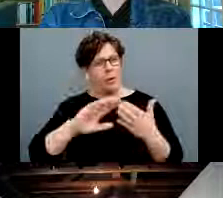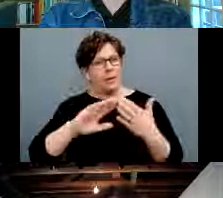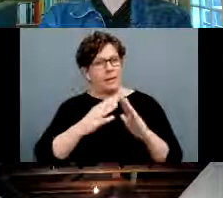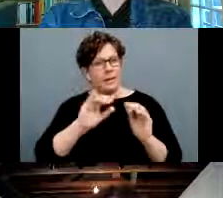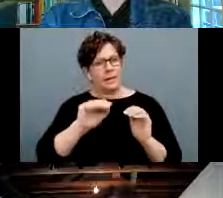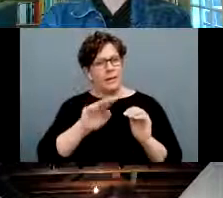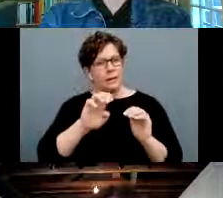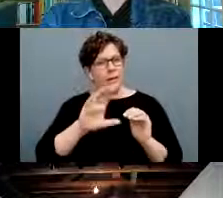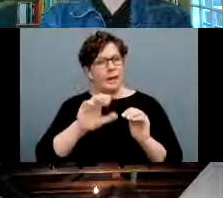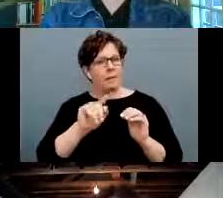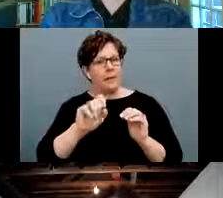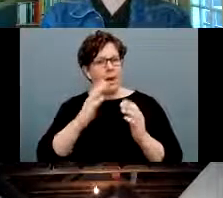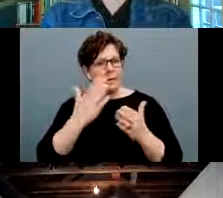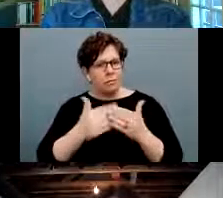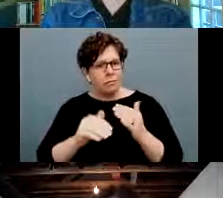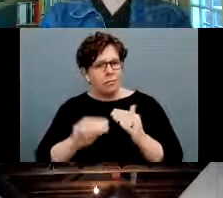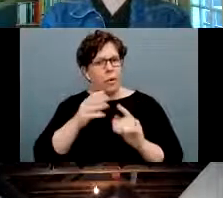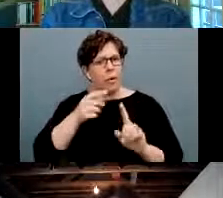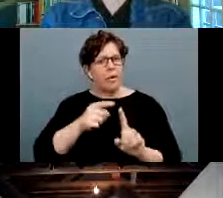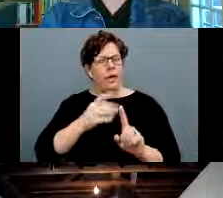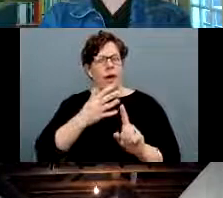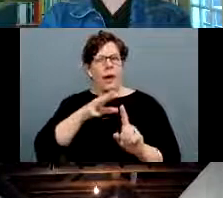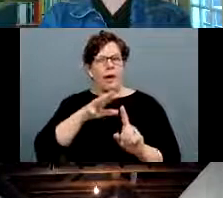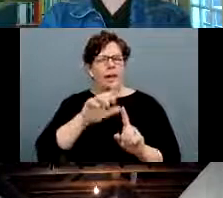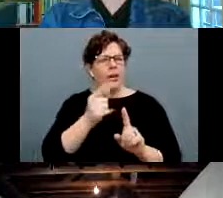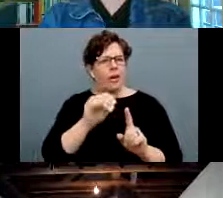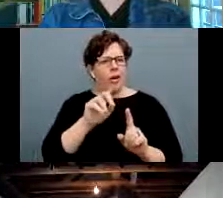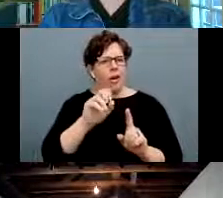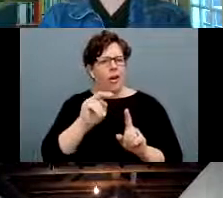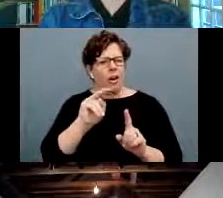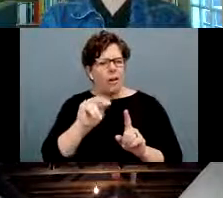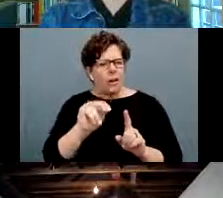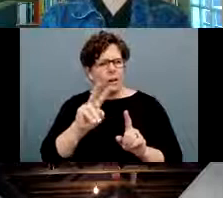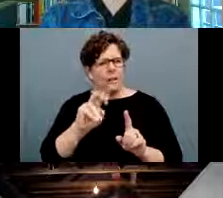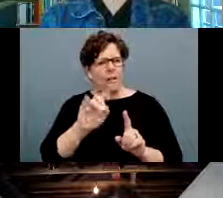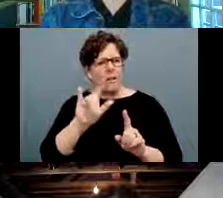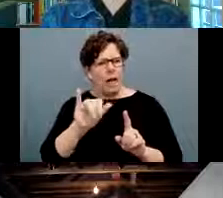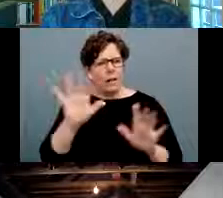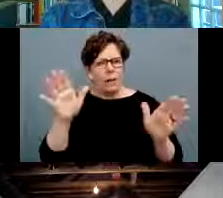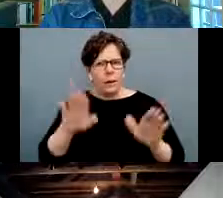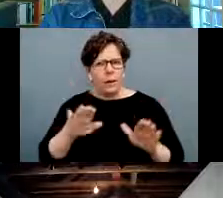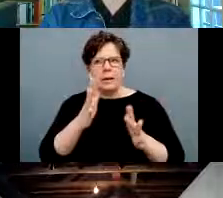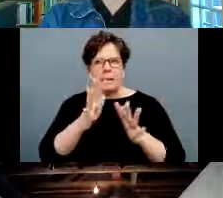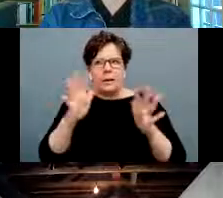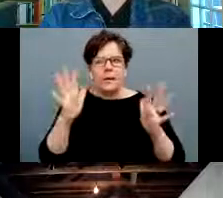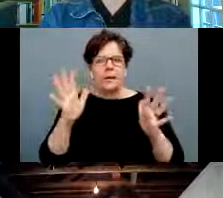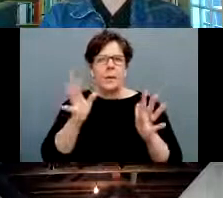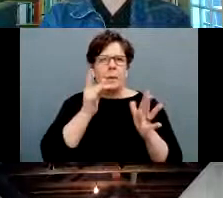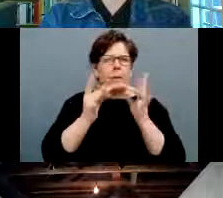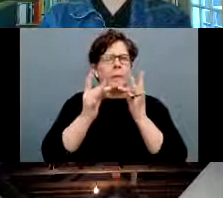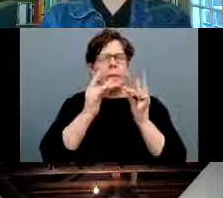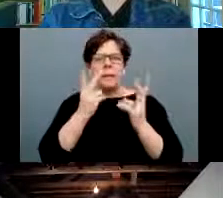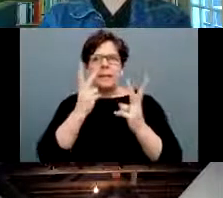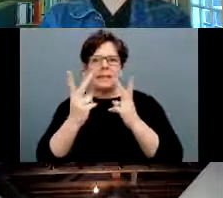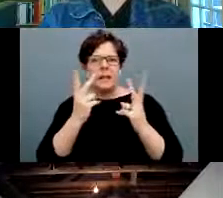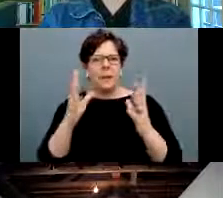still conjure the scent of the trees, the feel of the dry breeze, and the taste of the windswept dust on my lips,